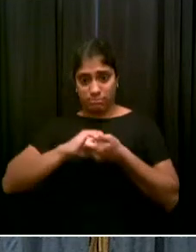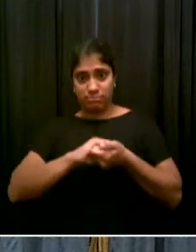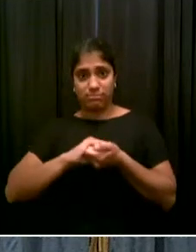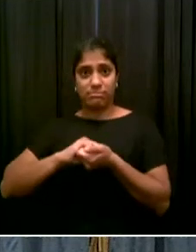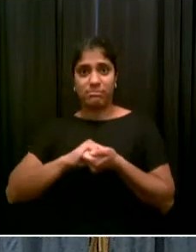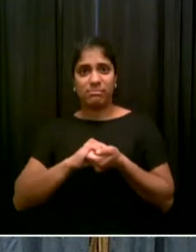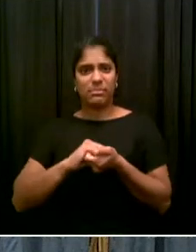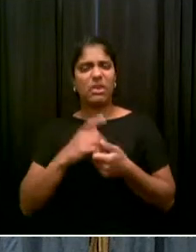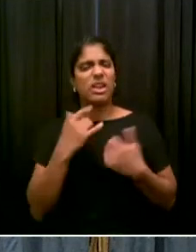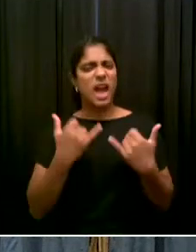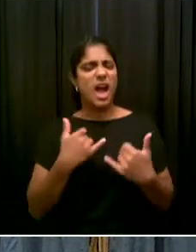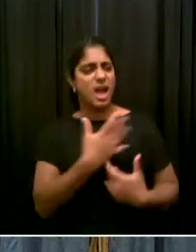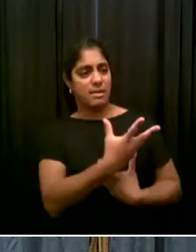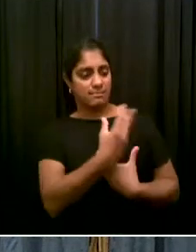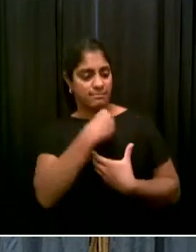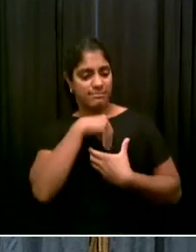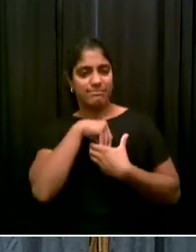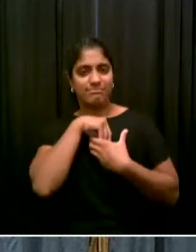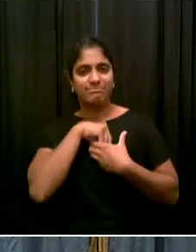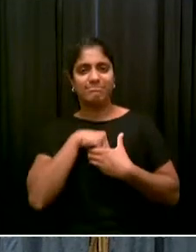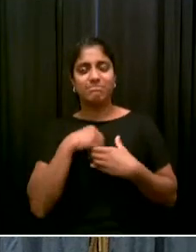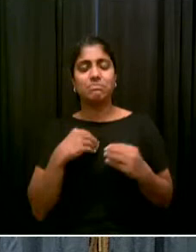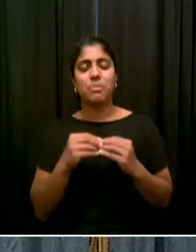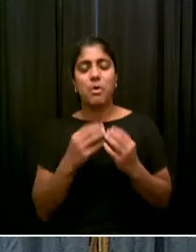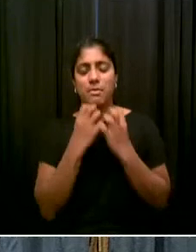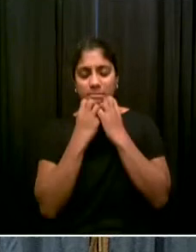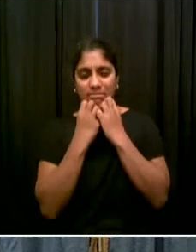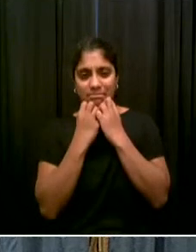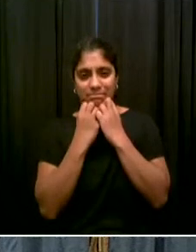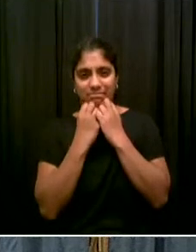my organization, the Jewish Community Relations Council of New York,